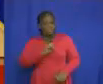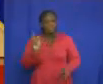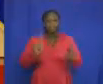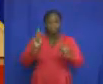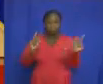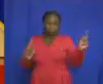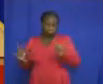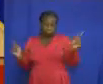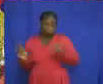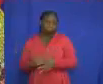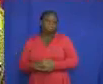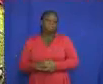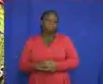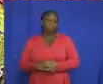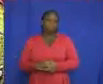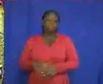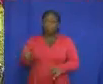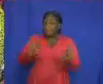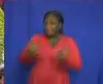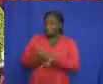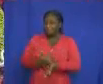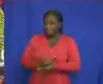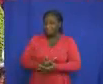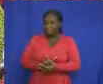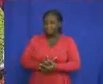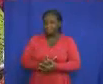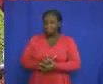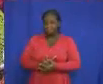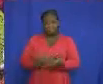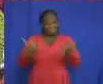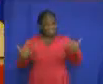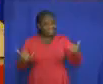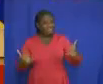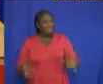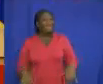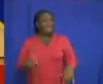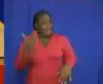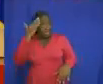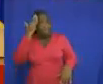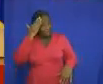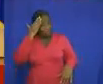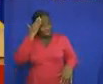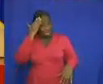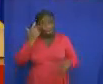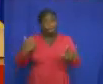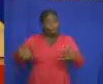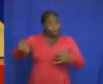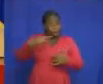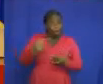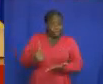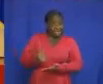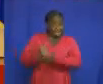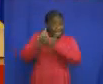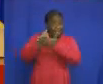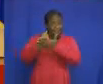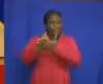facilities involved. Fellow Ghanaians, I remain optimistic that we can return our lives to normal if we